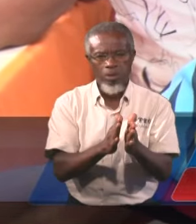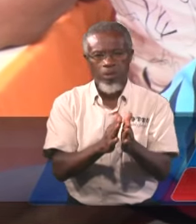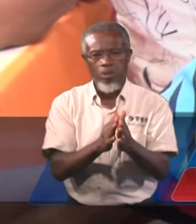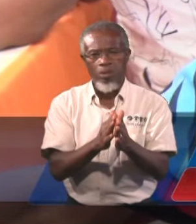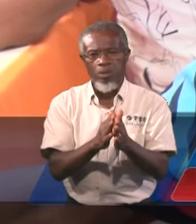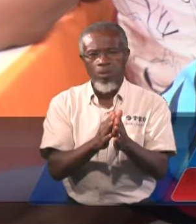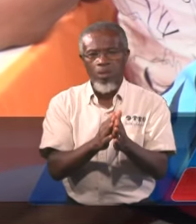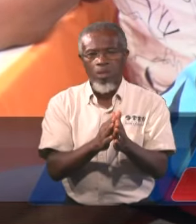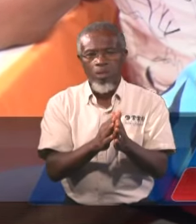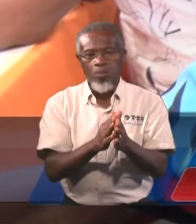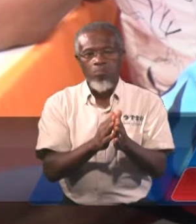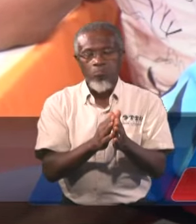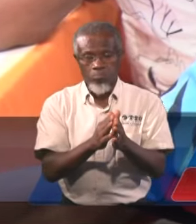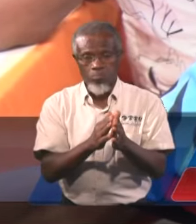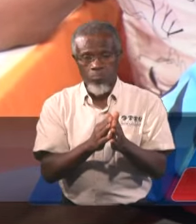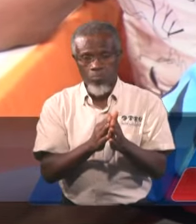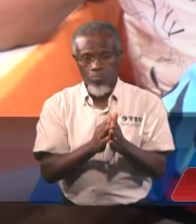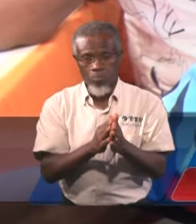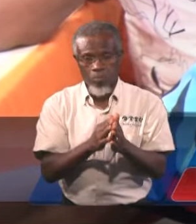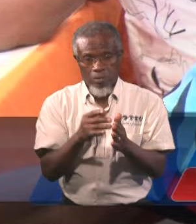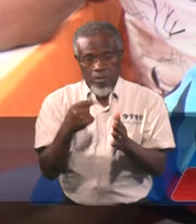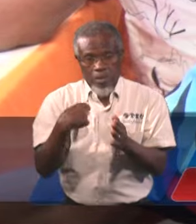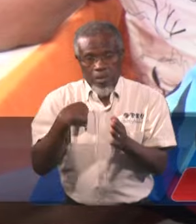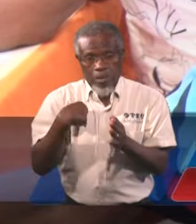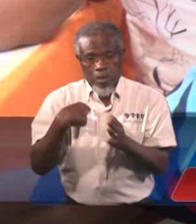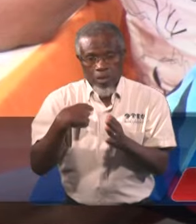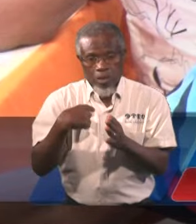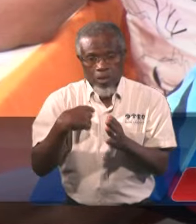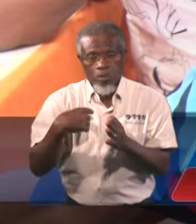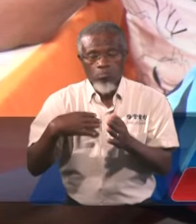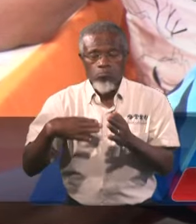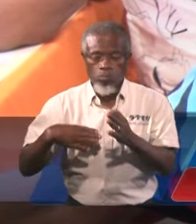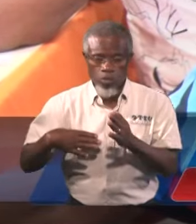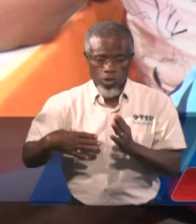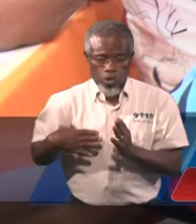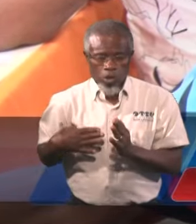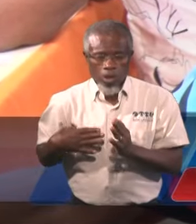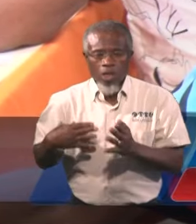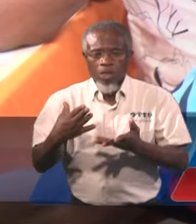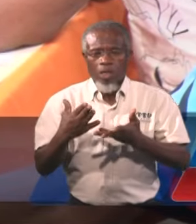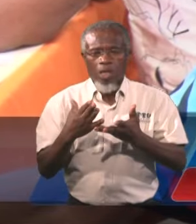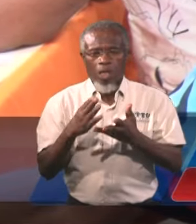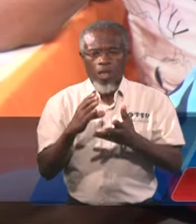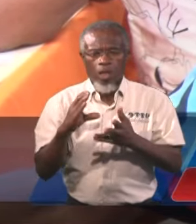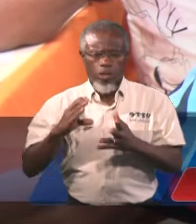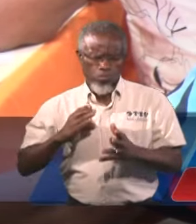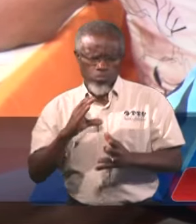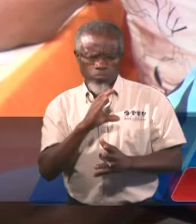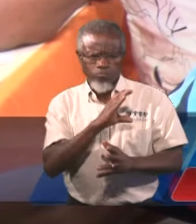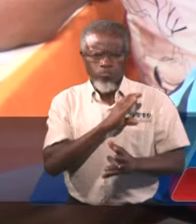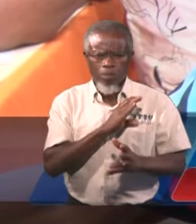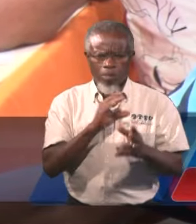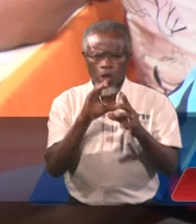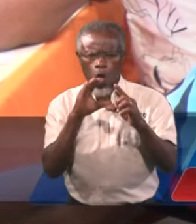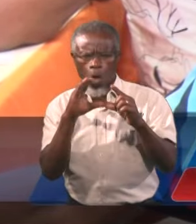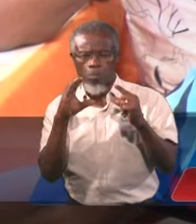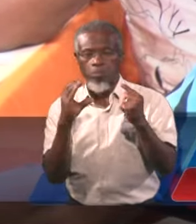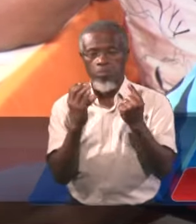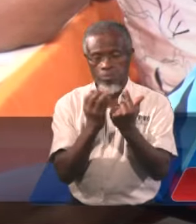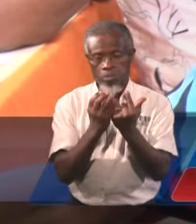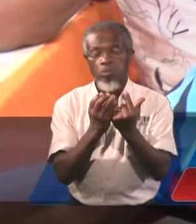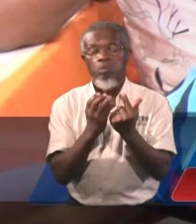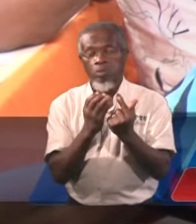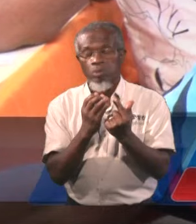said, I was the person who chaired a cabinet-appointed committee and bring